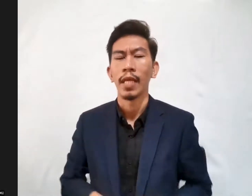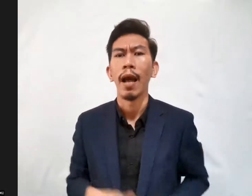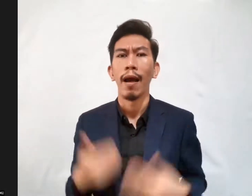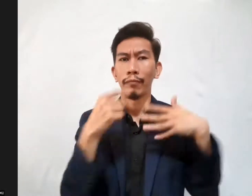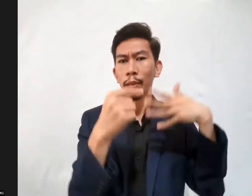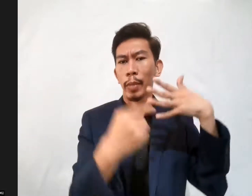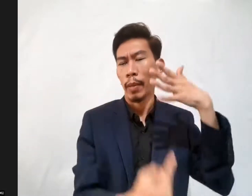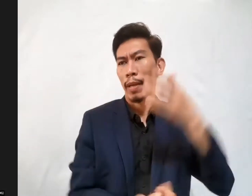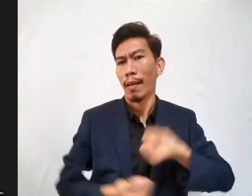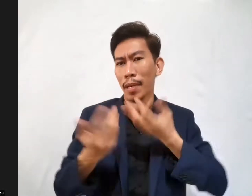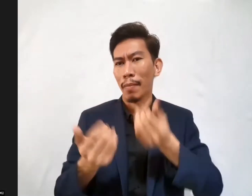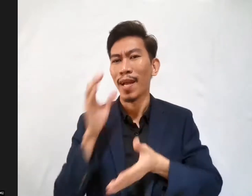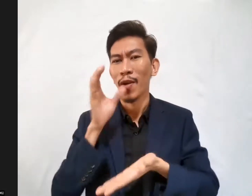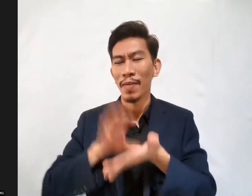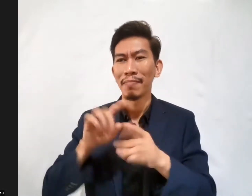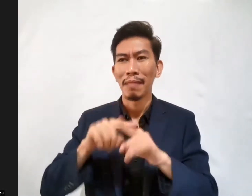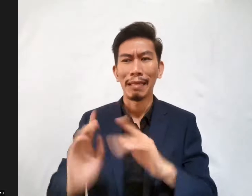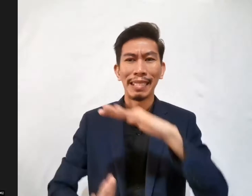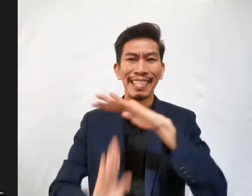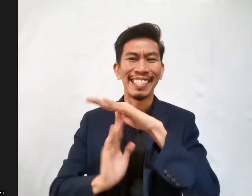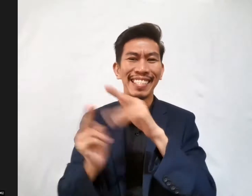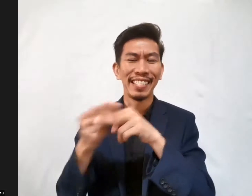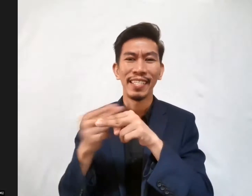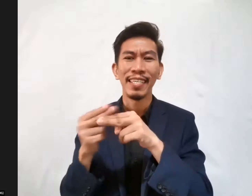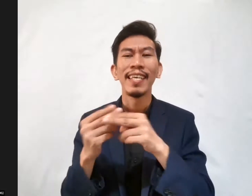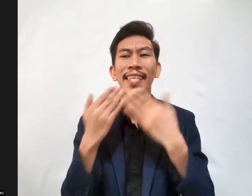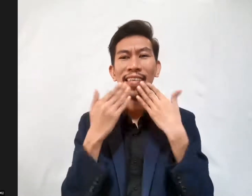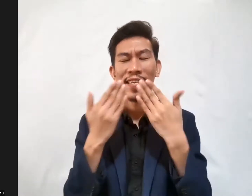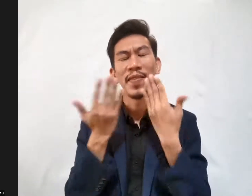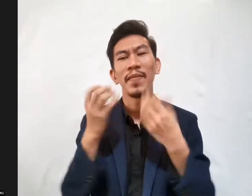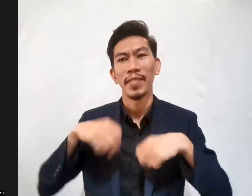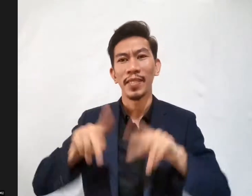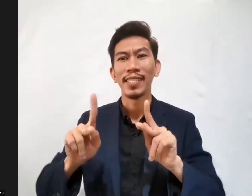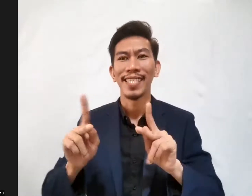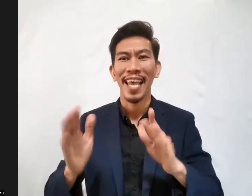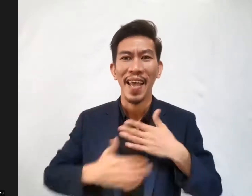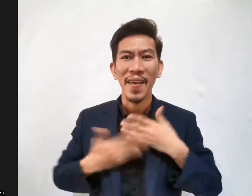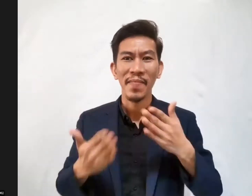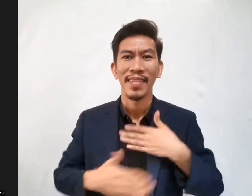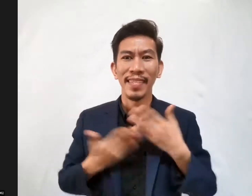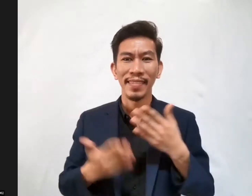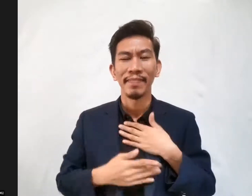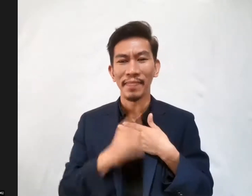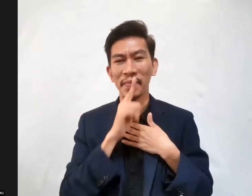out. So let me thank all of you for giving me this opportunity. I'm very, very happy that there are people like you who